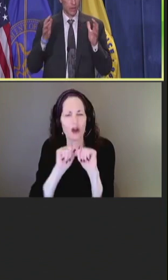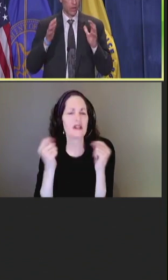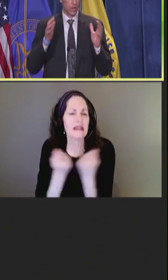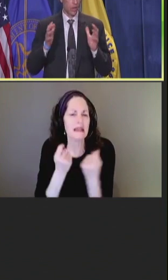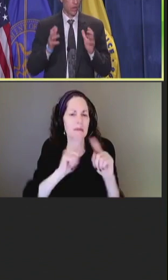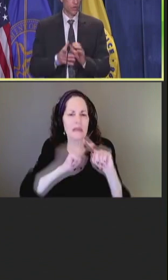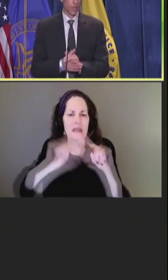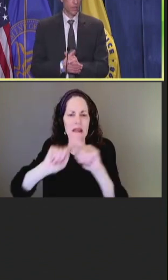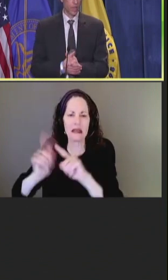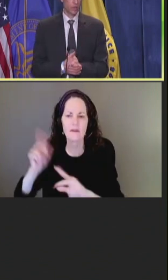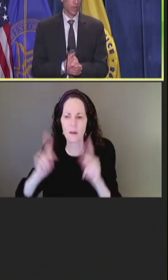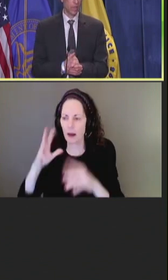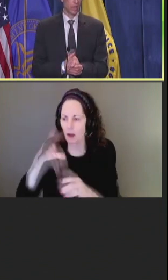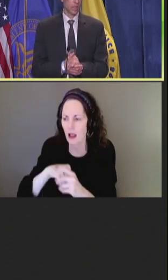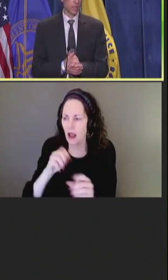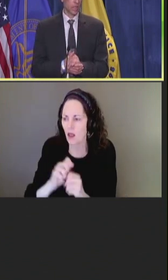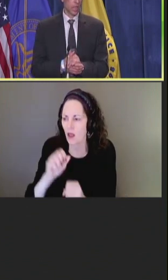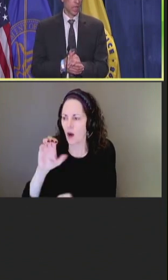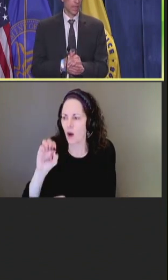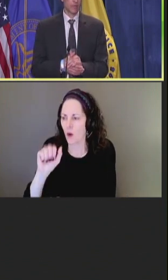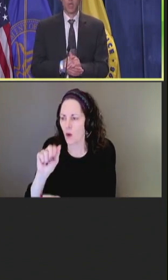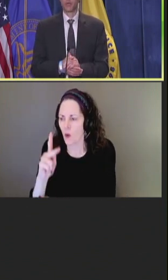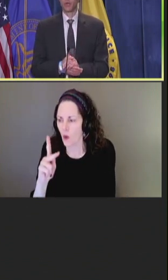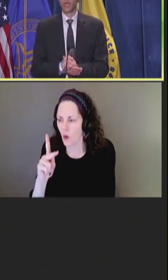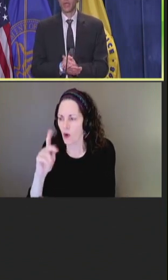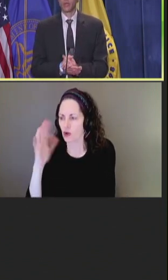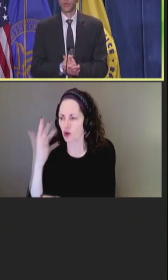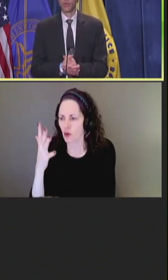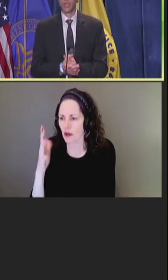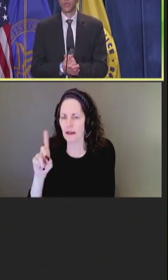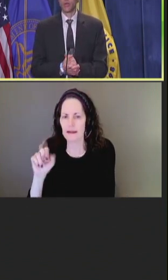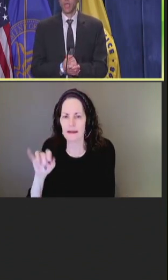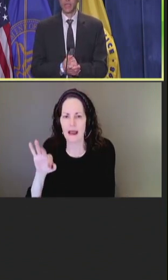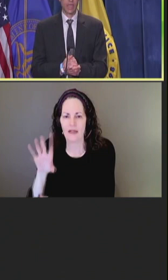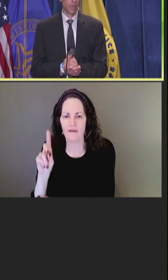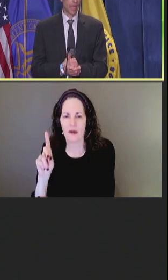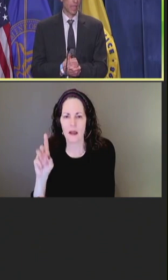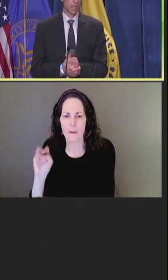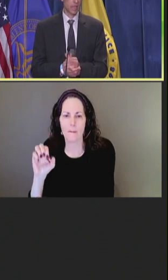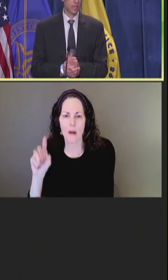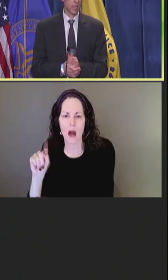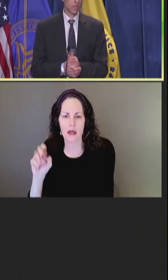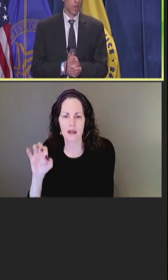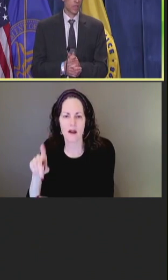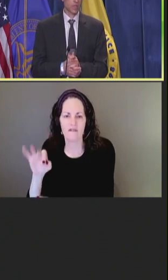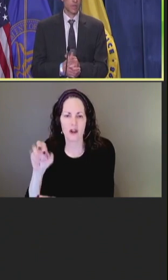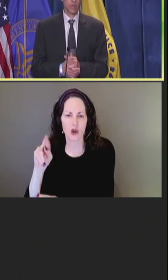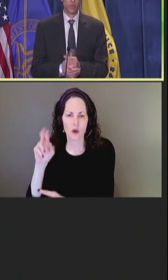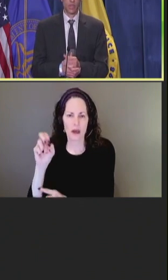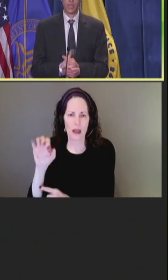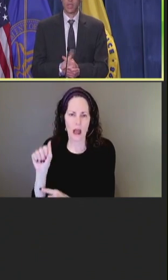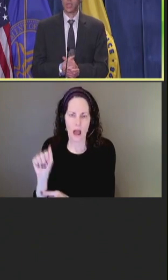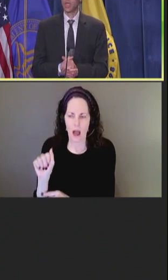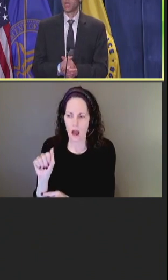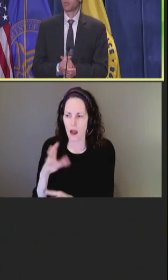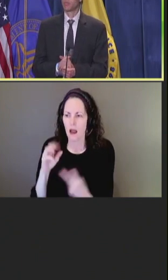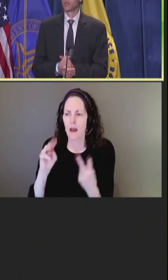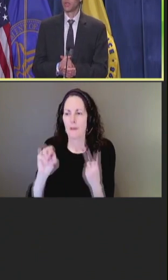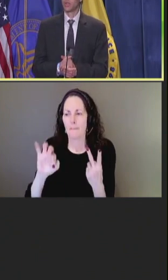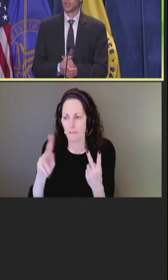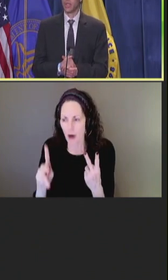the Oak Tree generally, David Montefiore at Duke, who did the neutralizing antibody assays, Mark Slifka, who did the